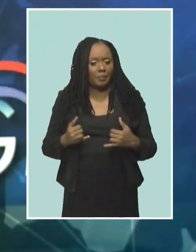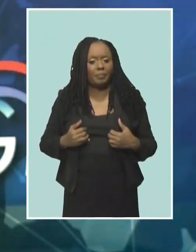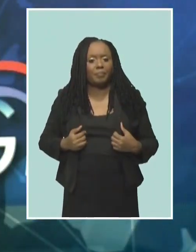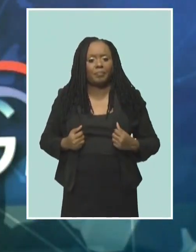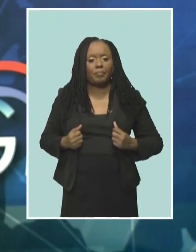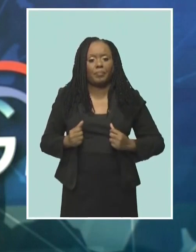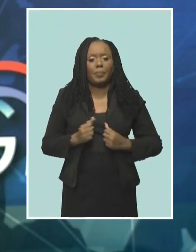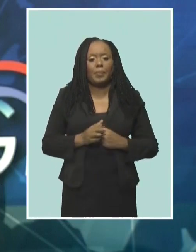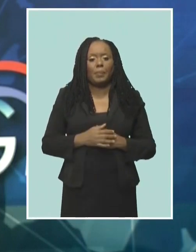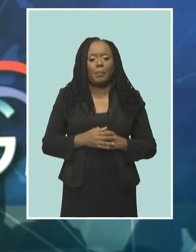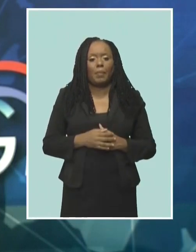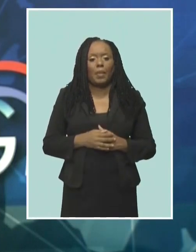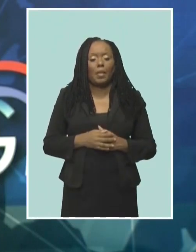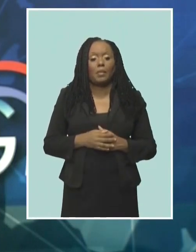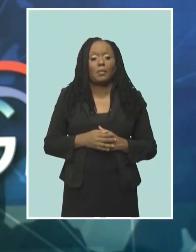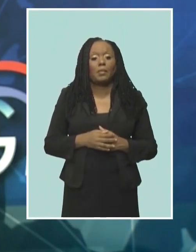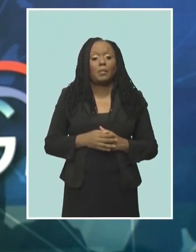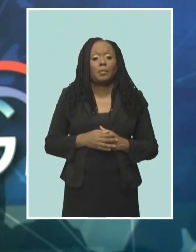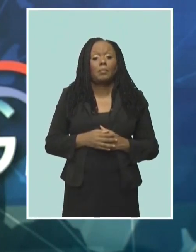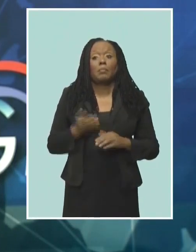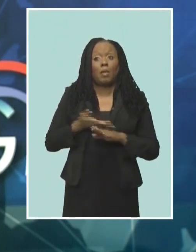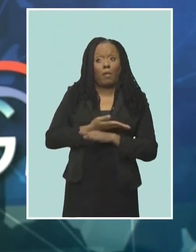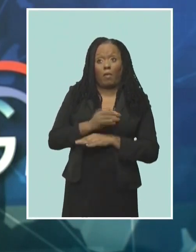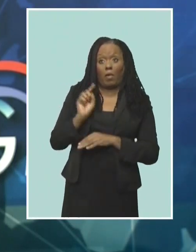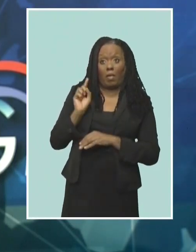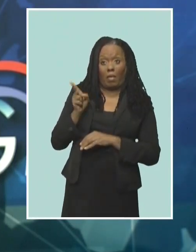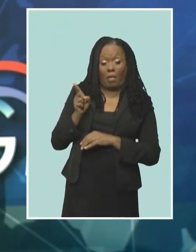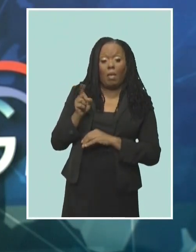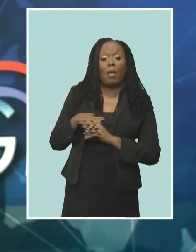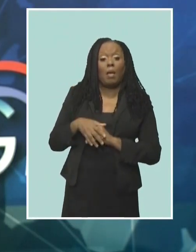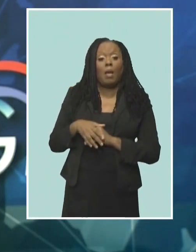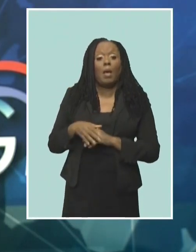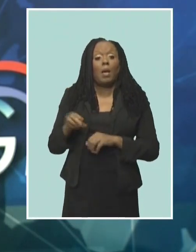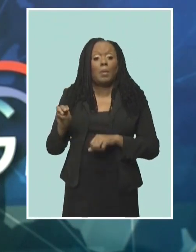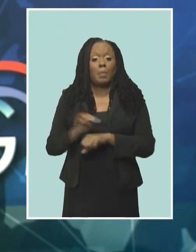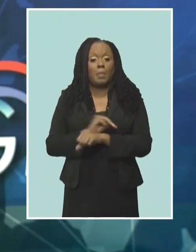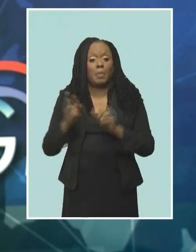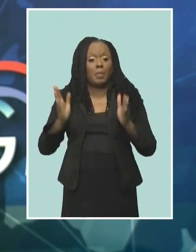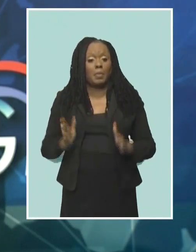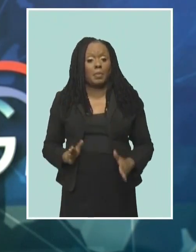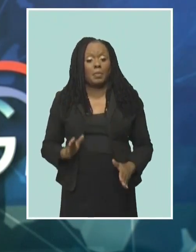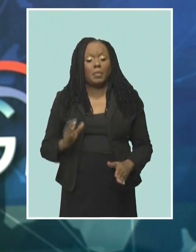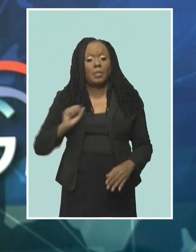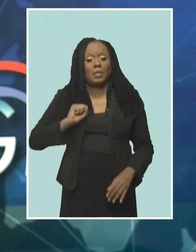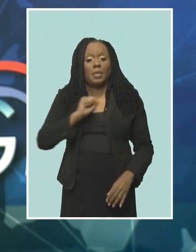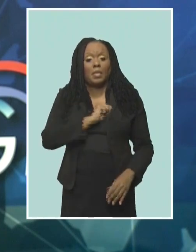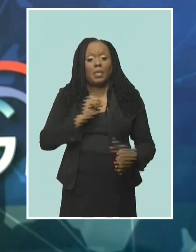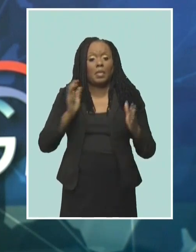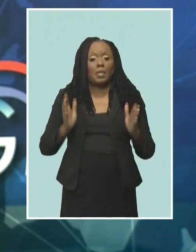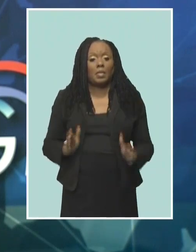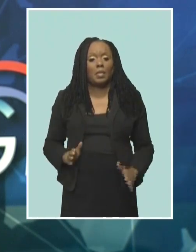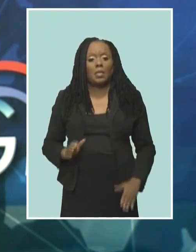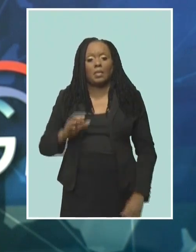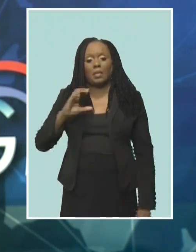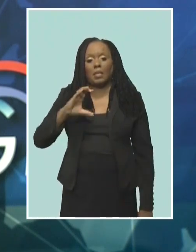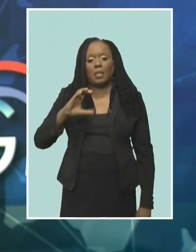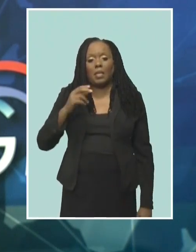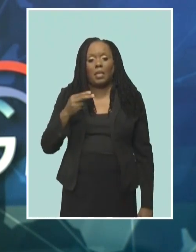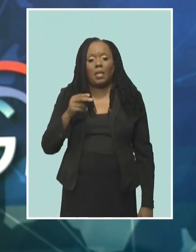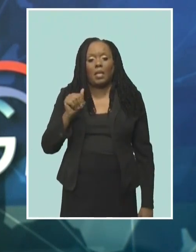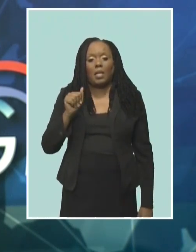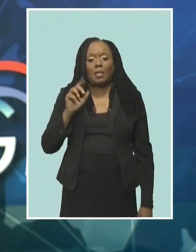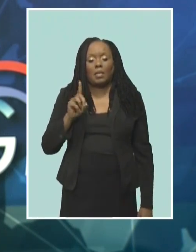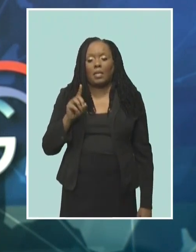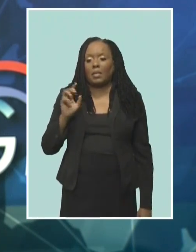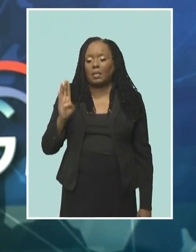Well, earlier leading off the debate in the Senate, Minister in the Ministry of Economic Affairs, Senator Blackman, stressed the bill is not a